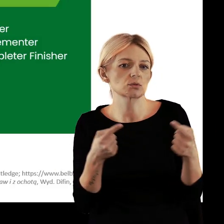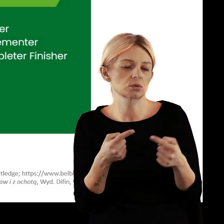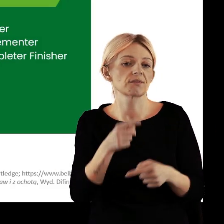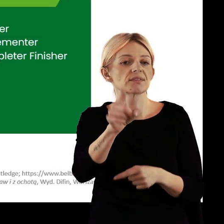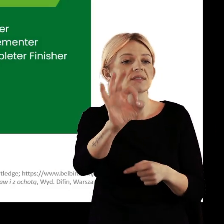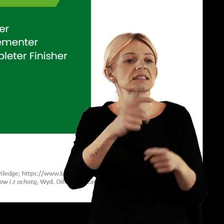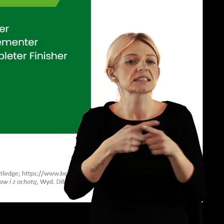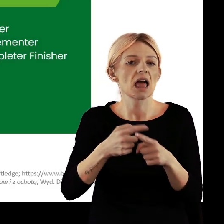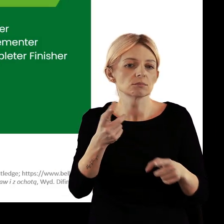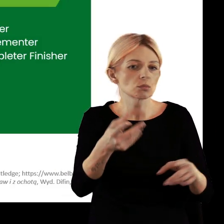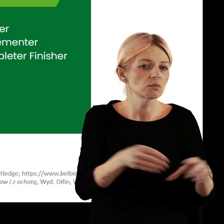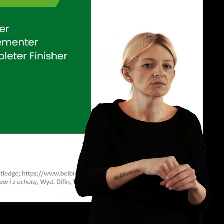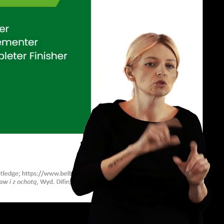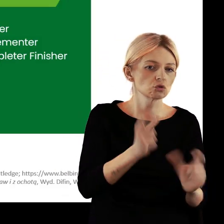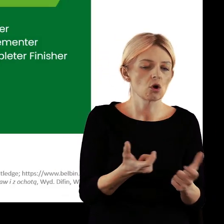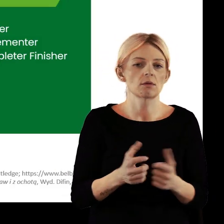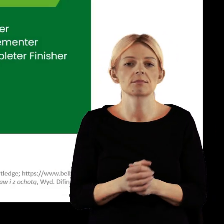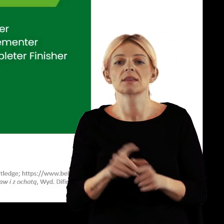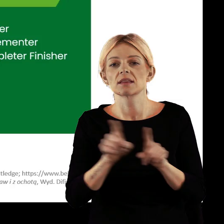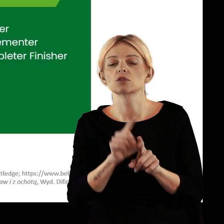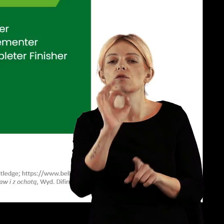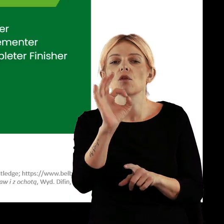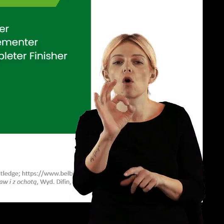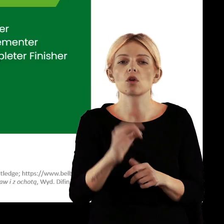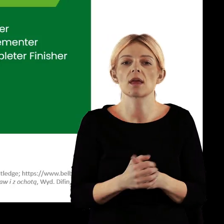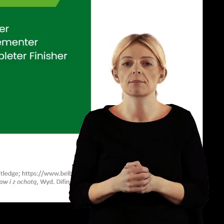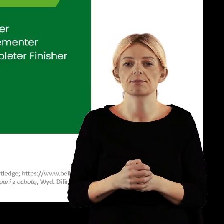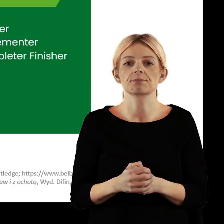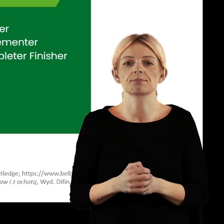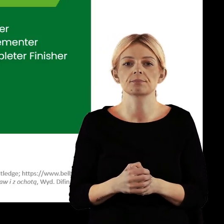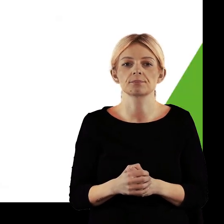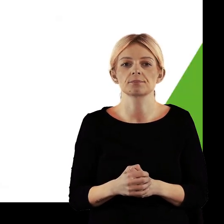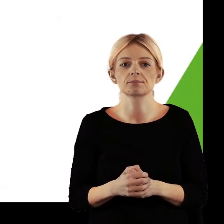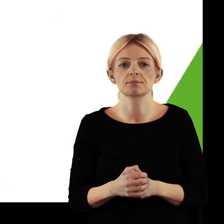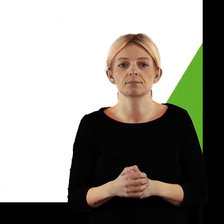your strengths are and can support teamwork.